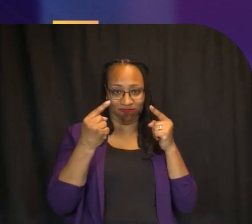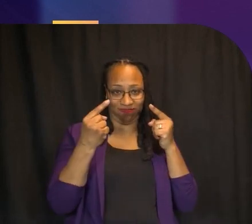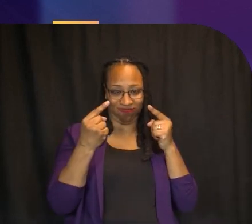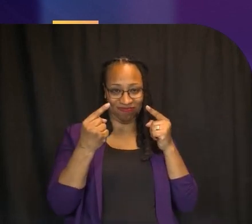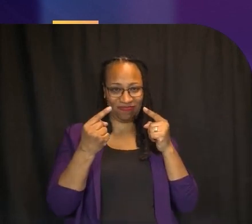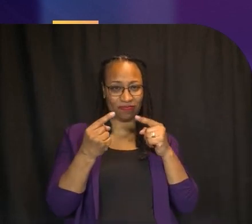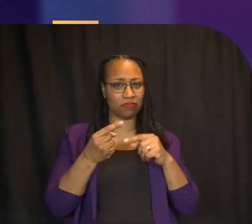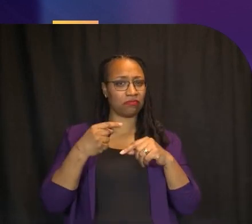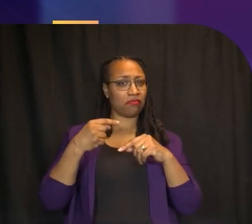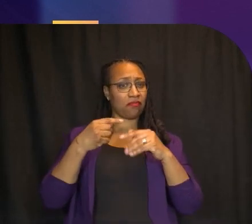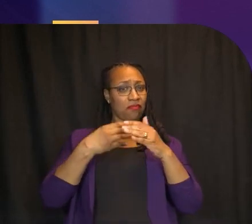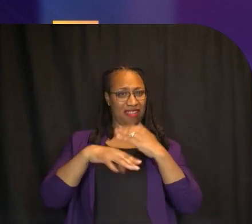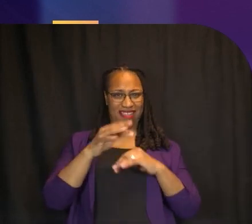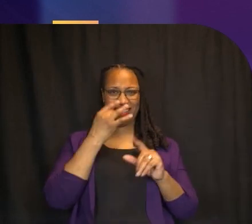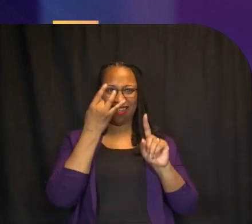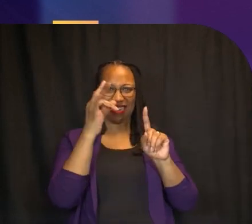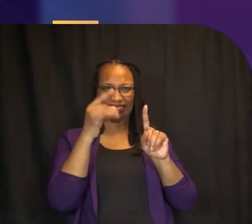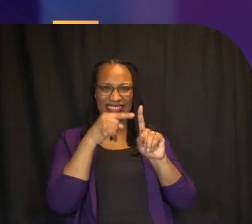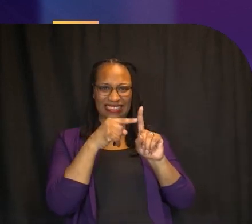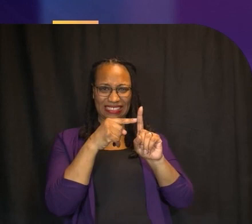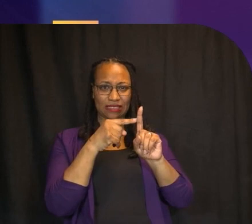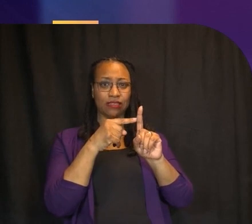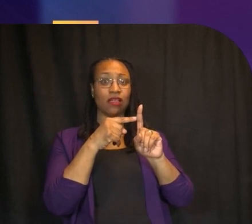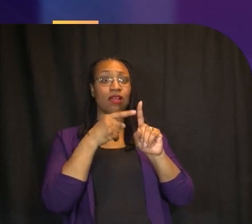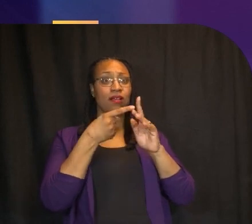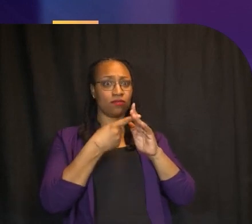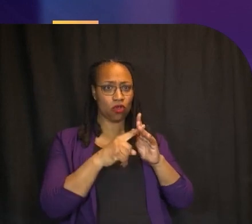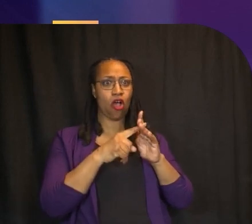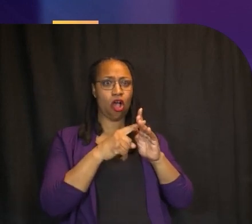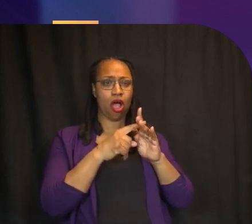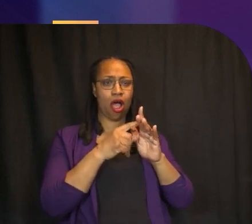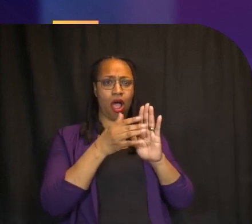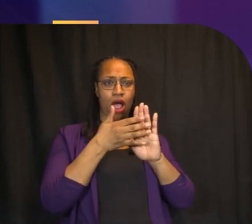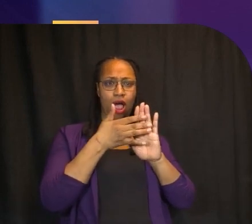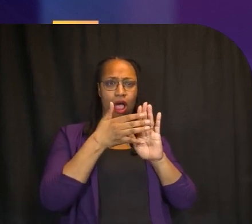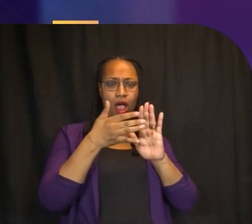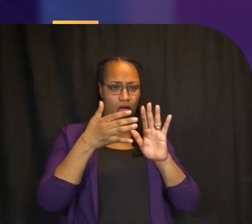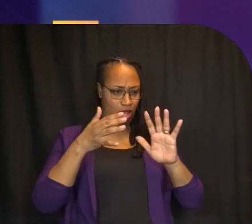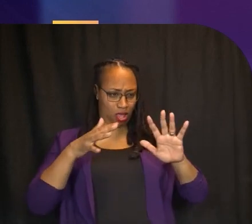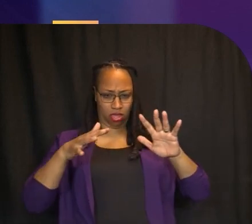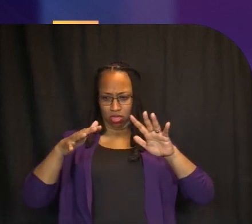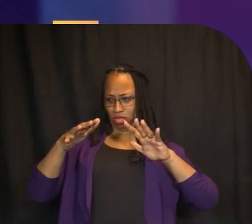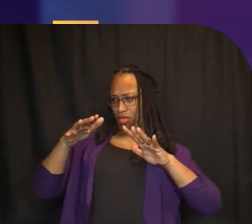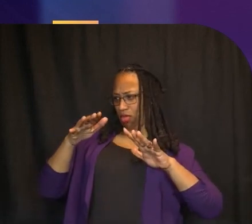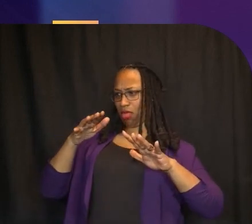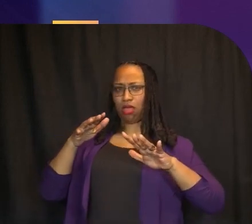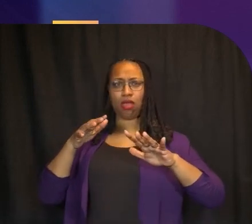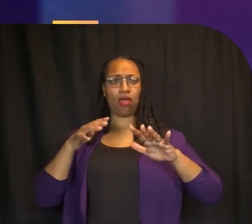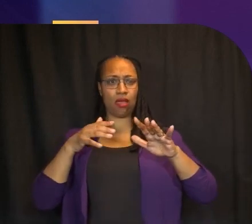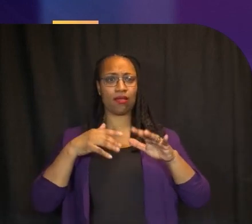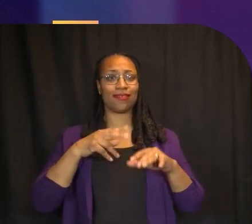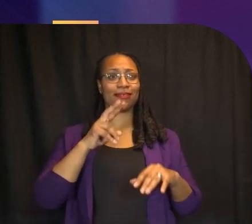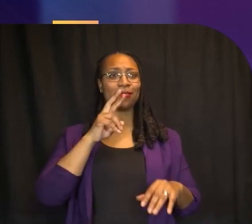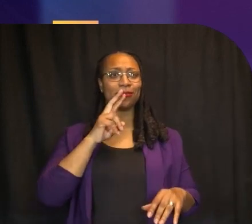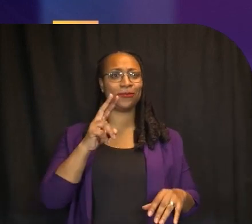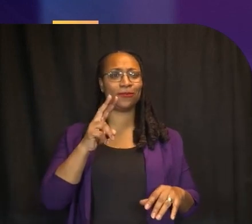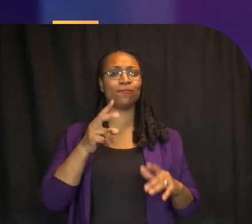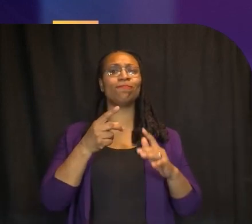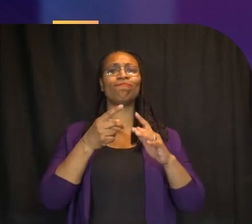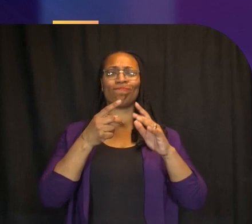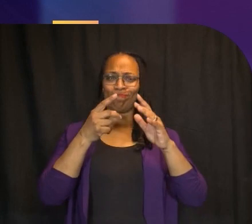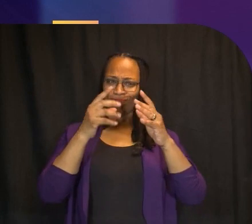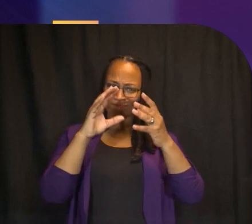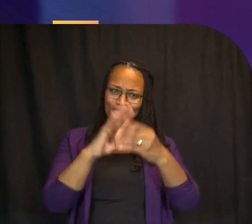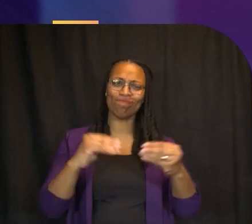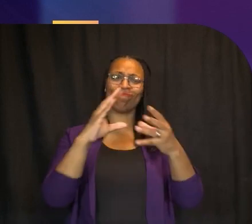on her experience living with nut allergies in elementary school. The main character of the film learns to embrace her allergy after